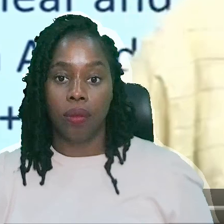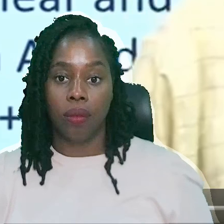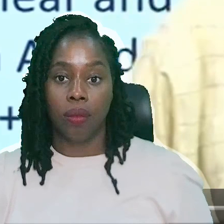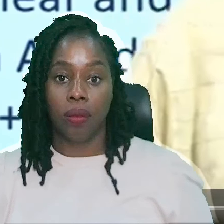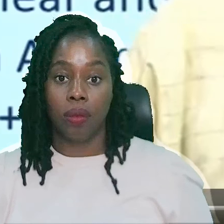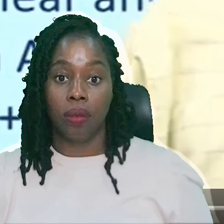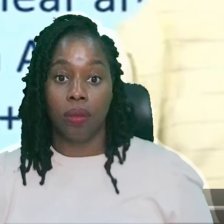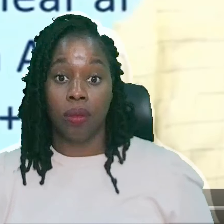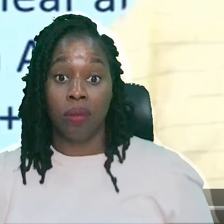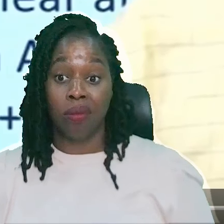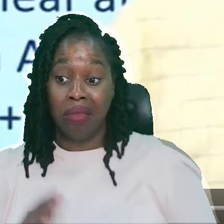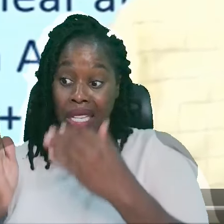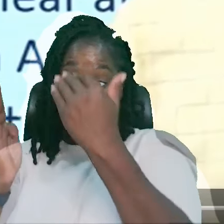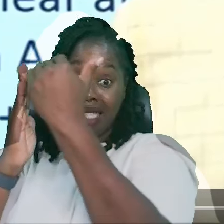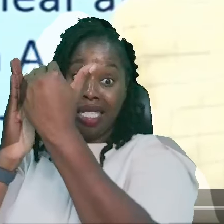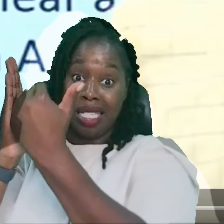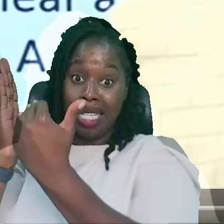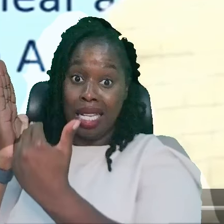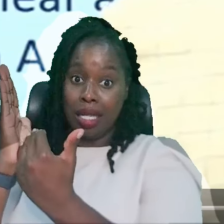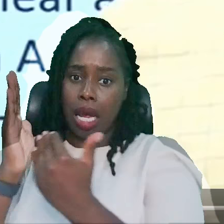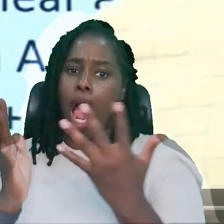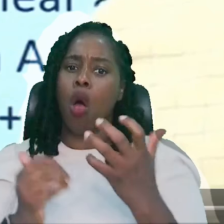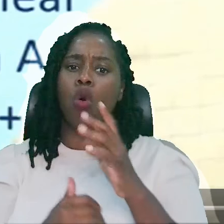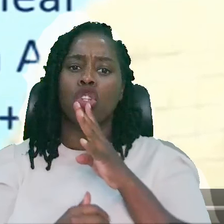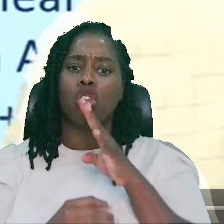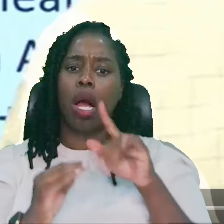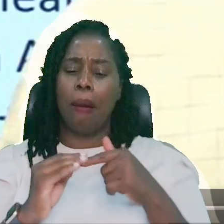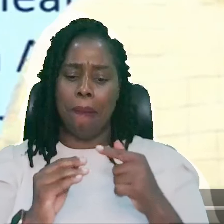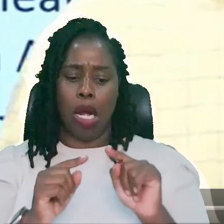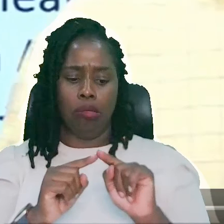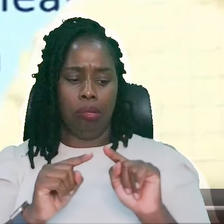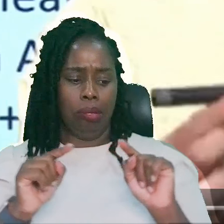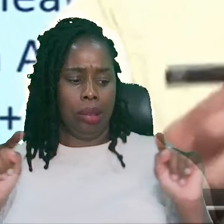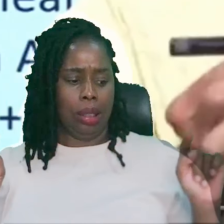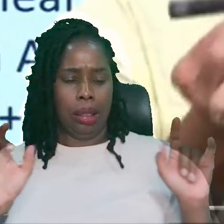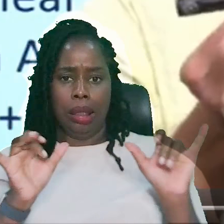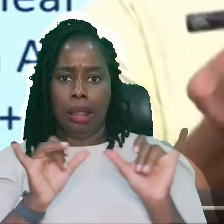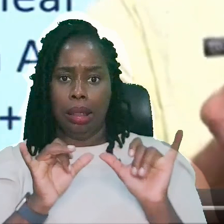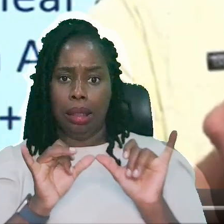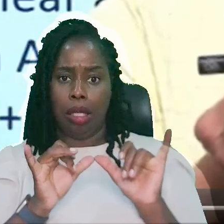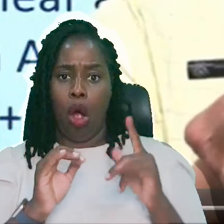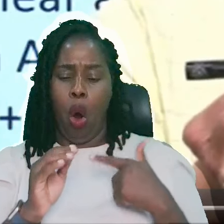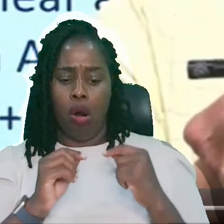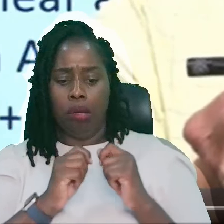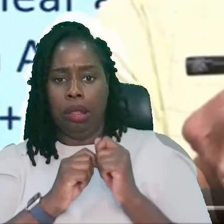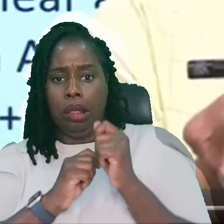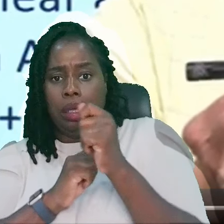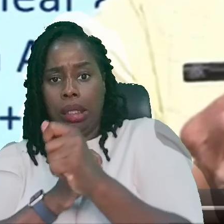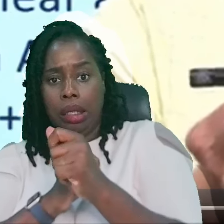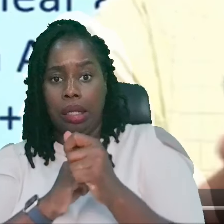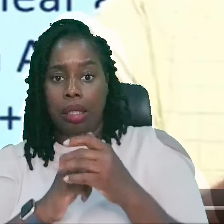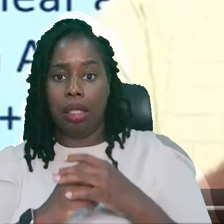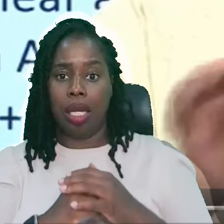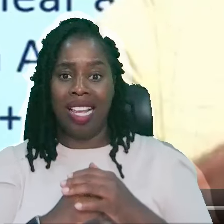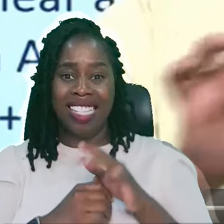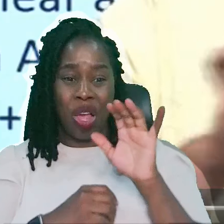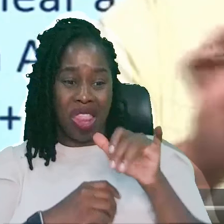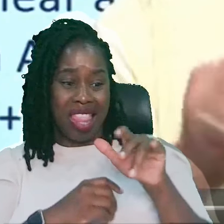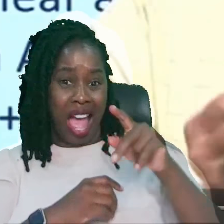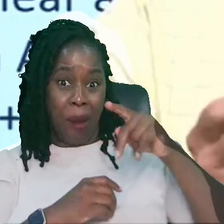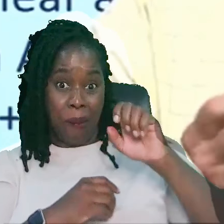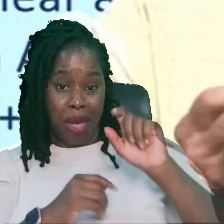this lesson I'd like to talk about distance or length. This pin is made